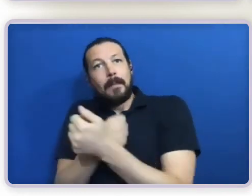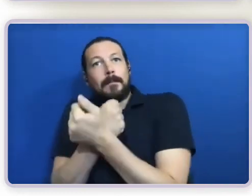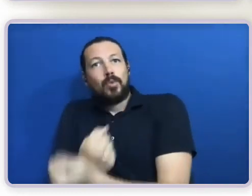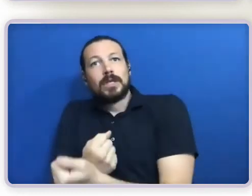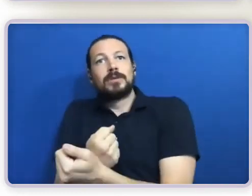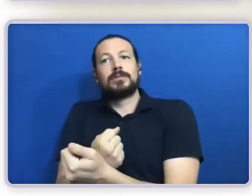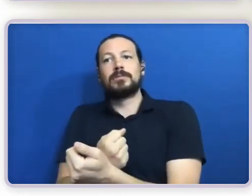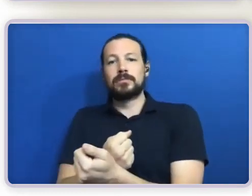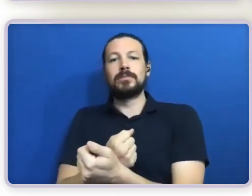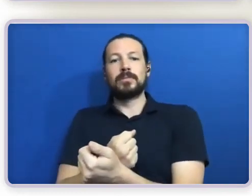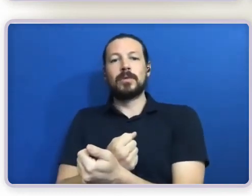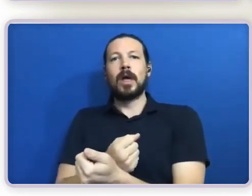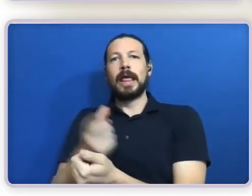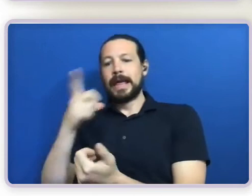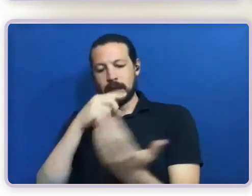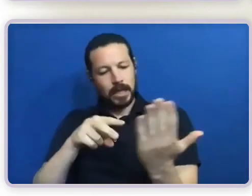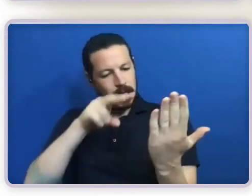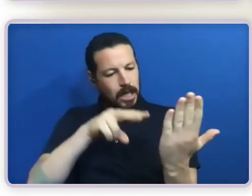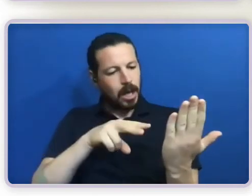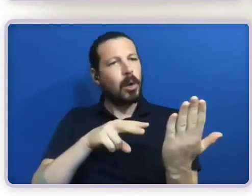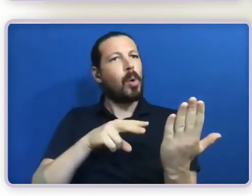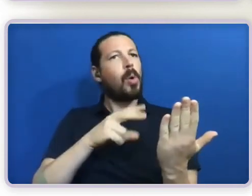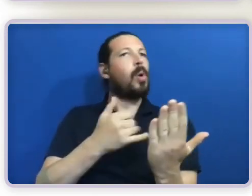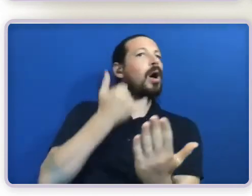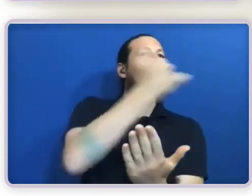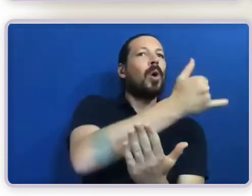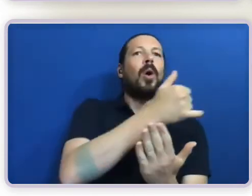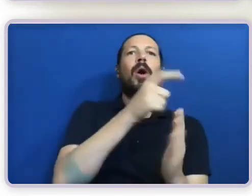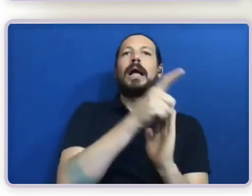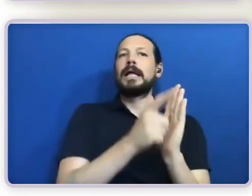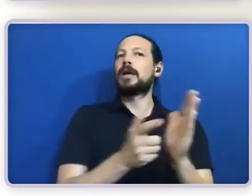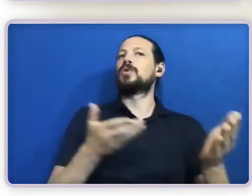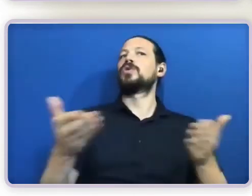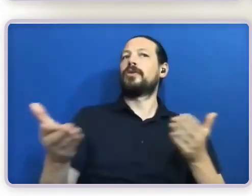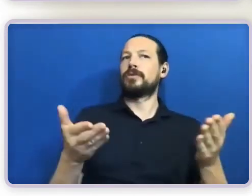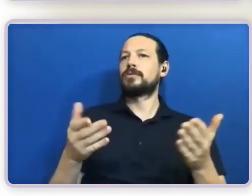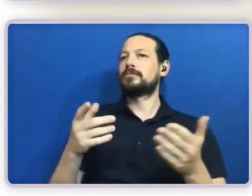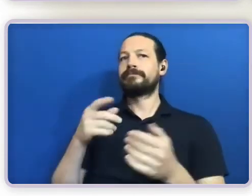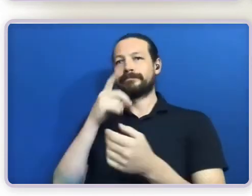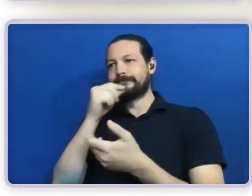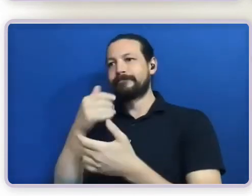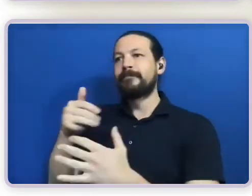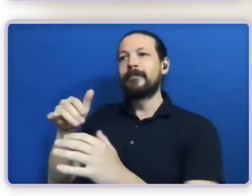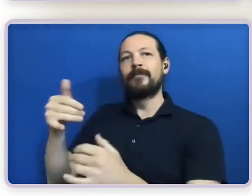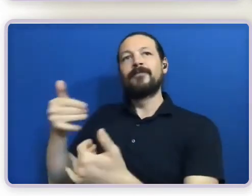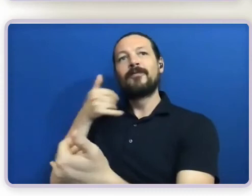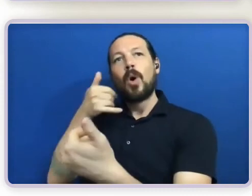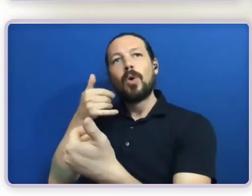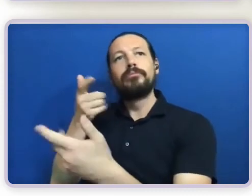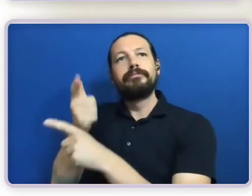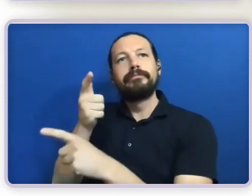option to call our service, and we can talk to them by phone